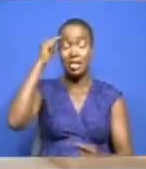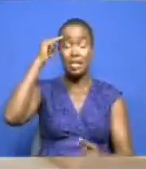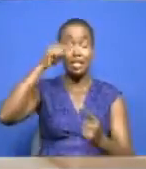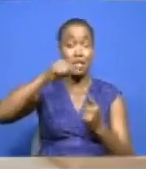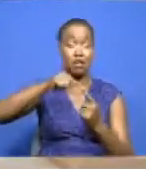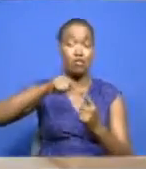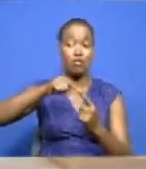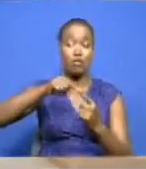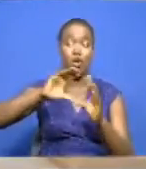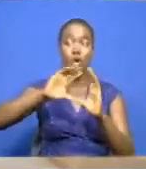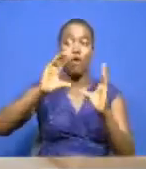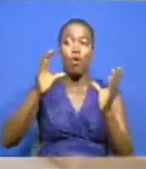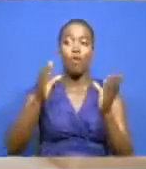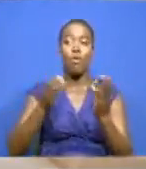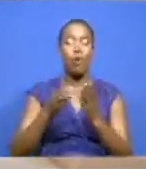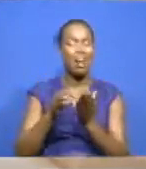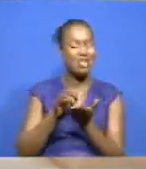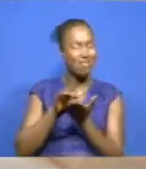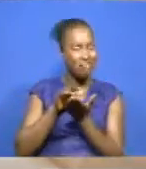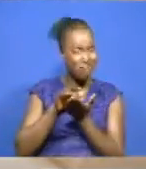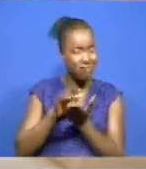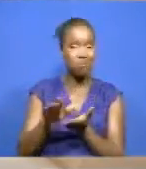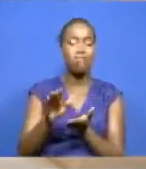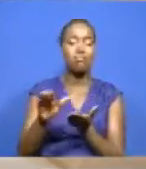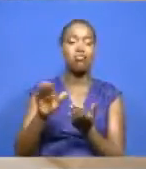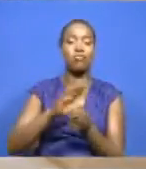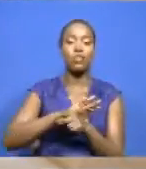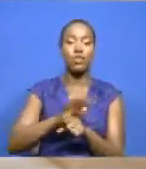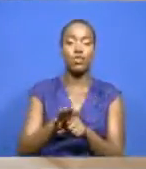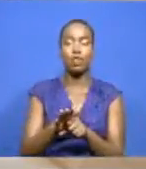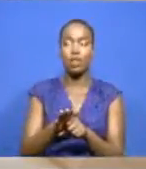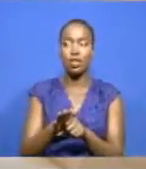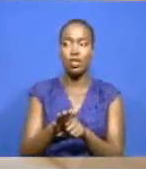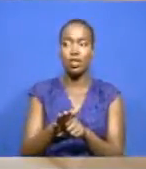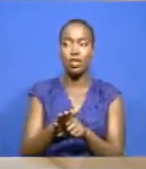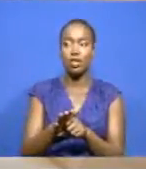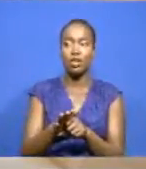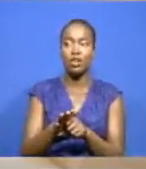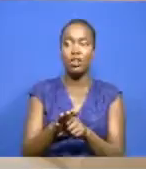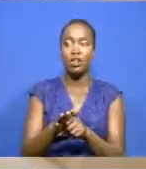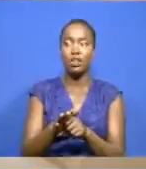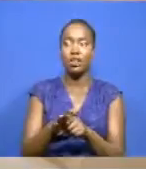for the world to get rid of this pandemic and